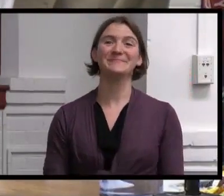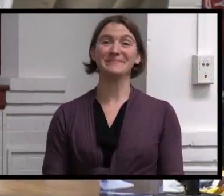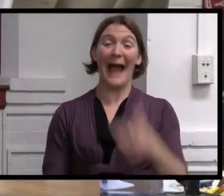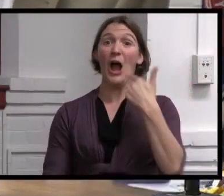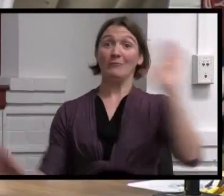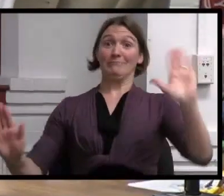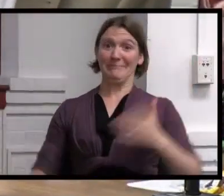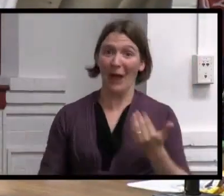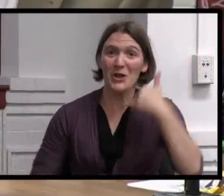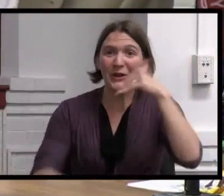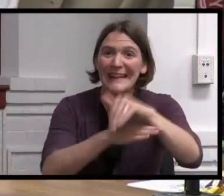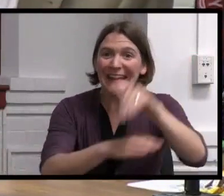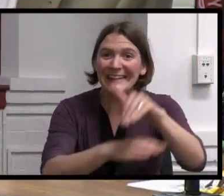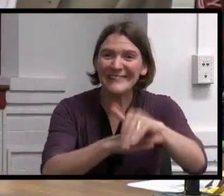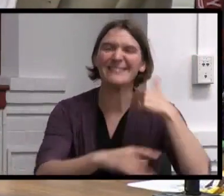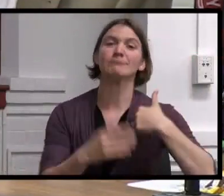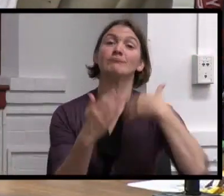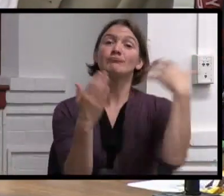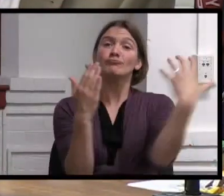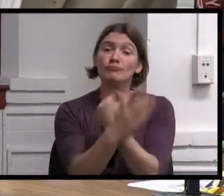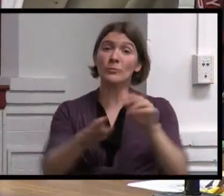Good evening. I want to call the